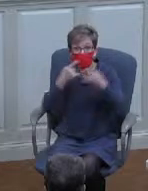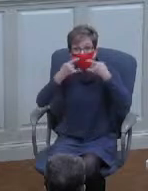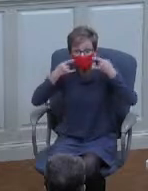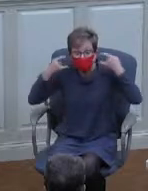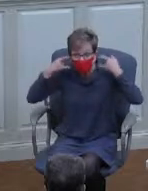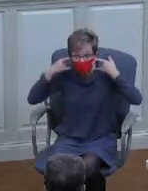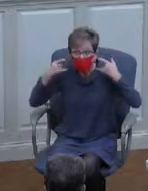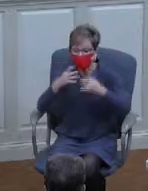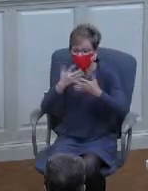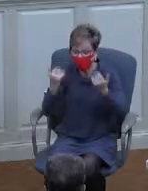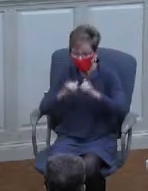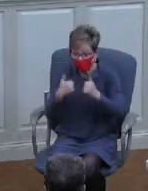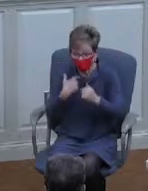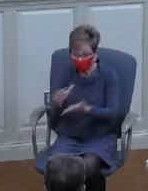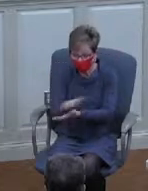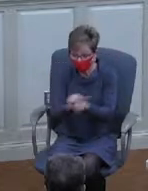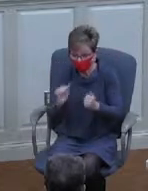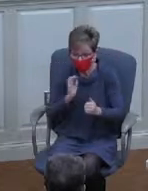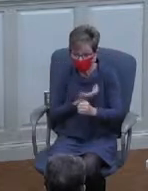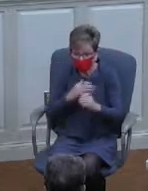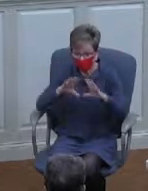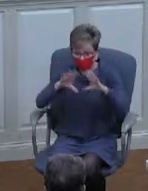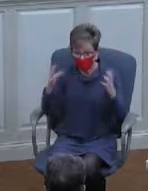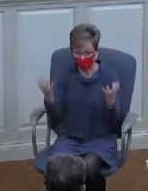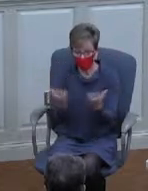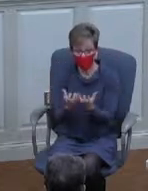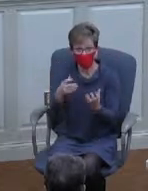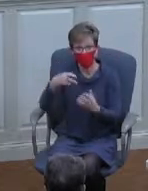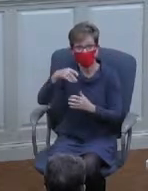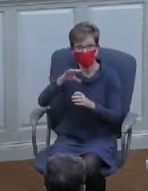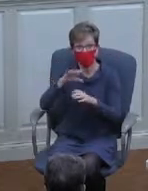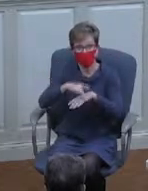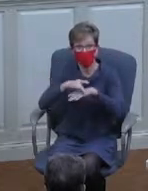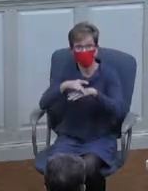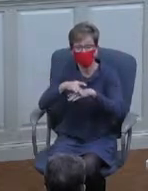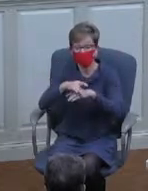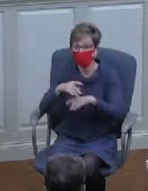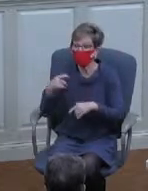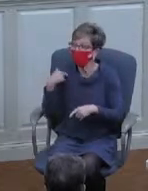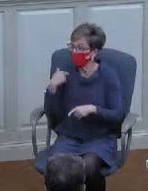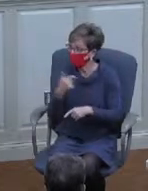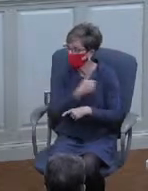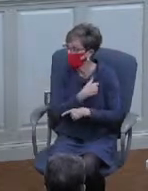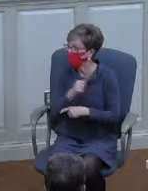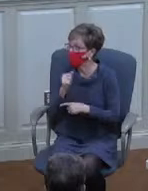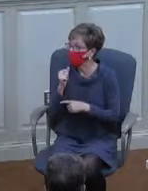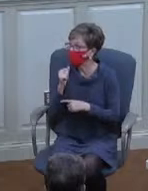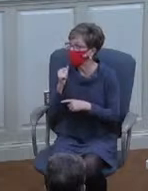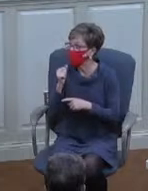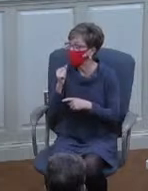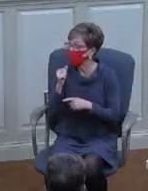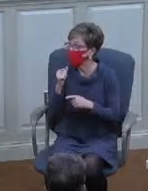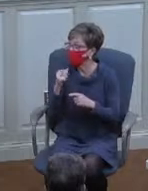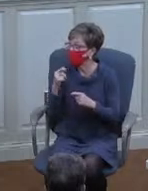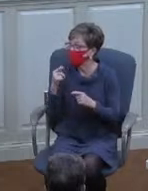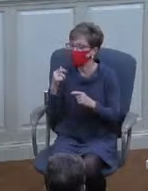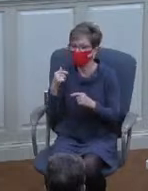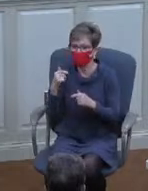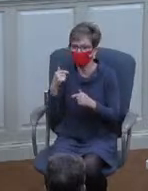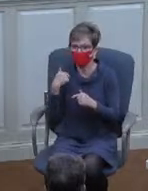the planet. We ignore the model of science as a tool to ascertain truth through rigorous testing of